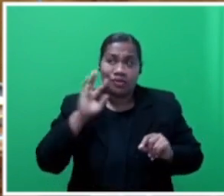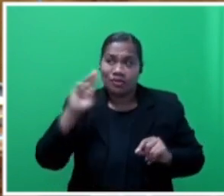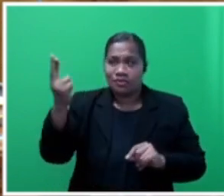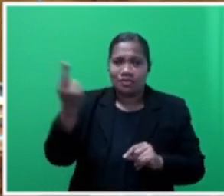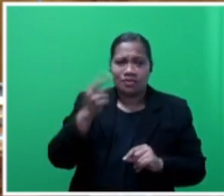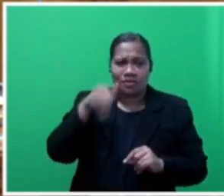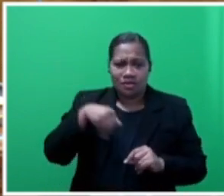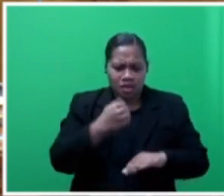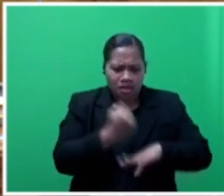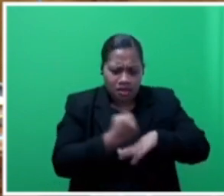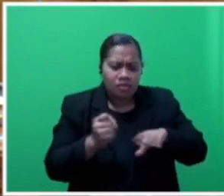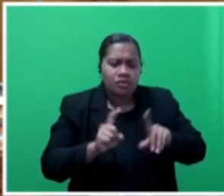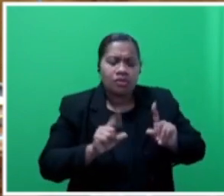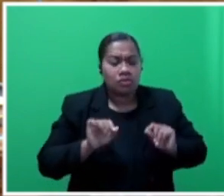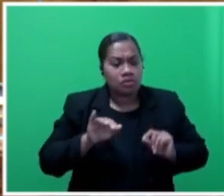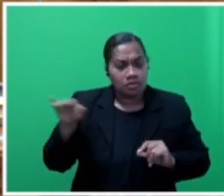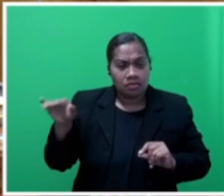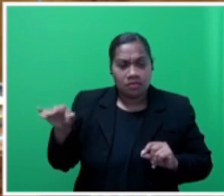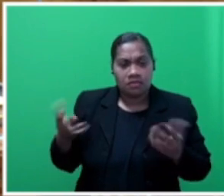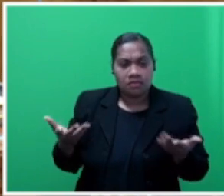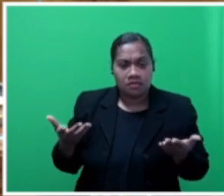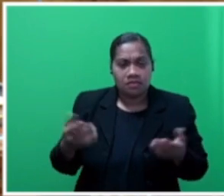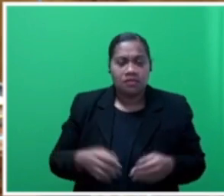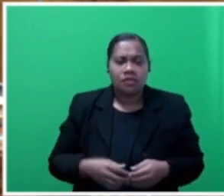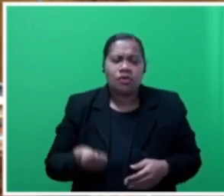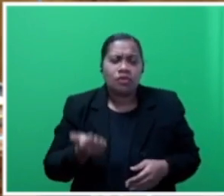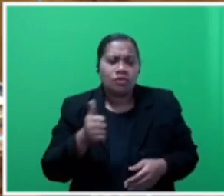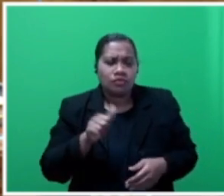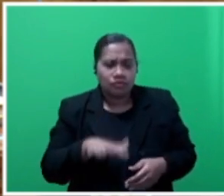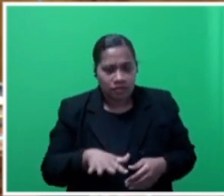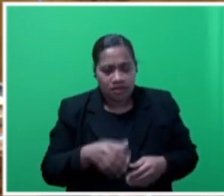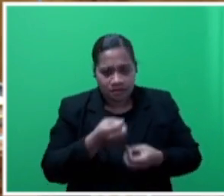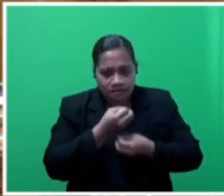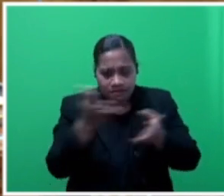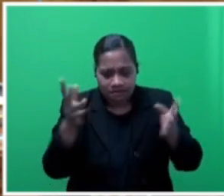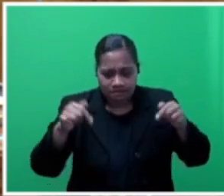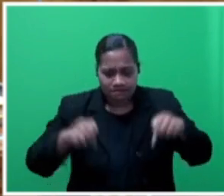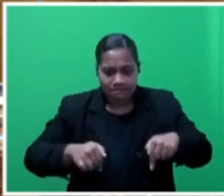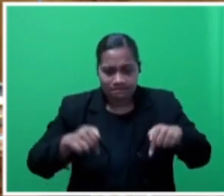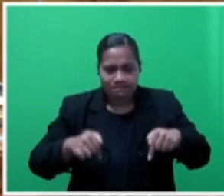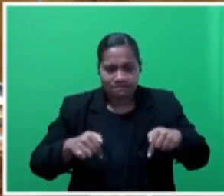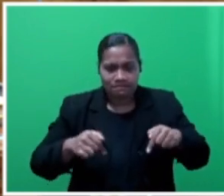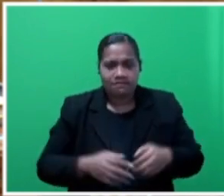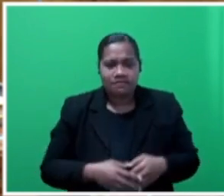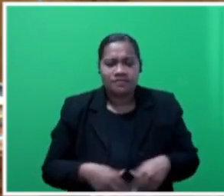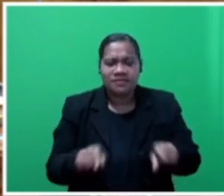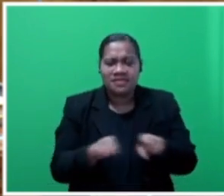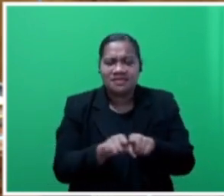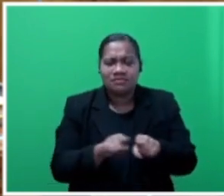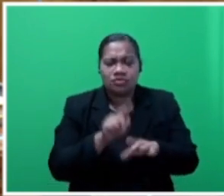home? I've already echoed it in this august house. It will be similar to the Philippines.